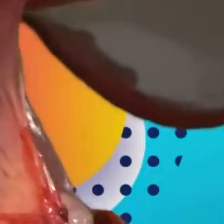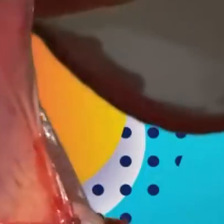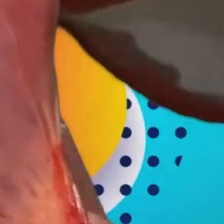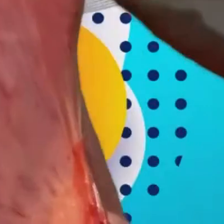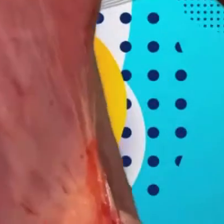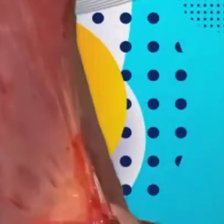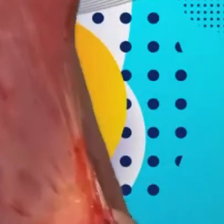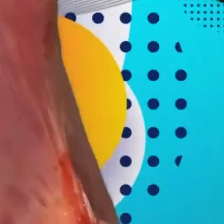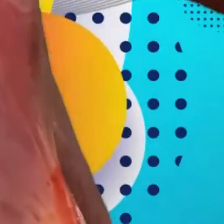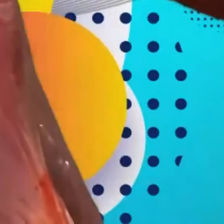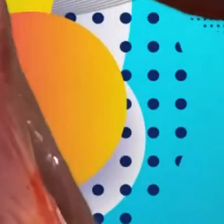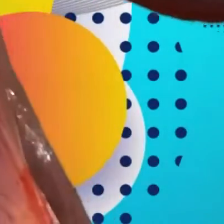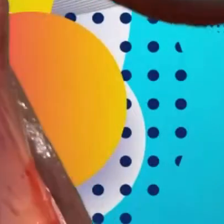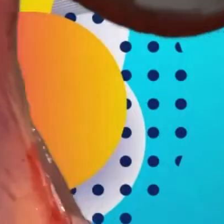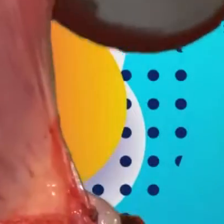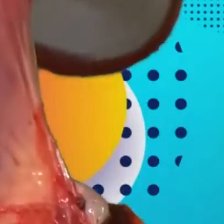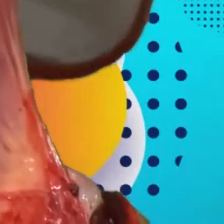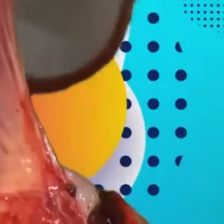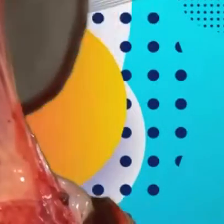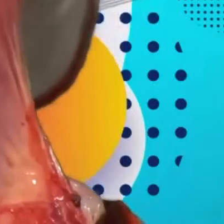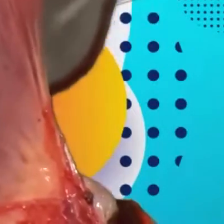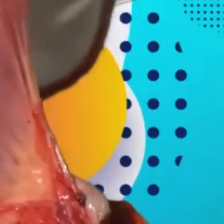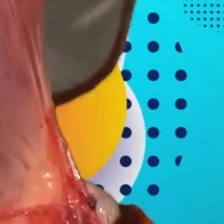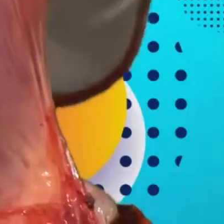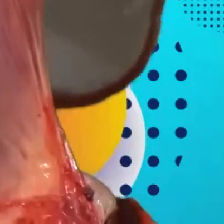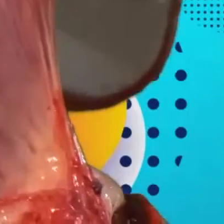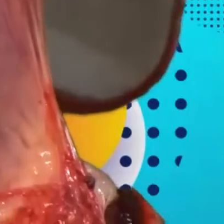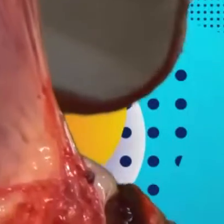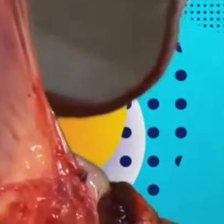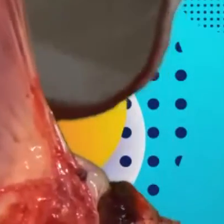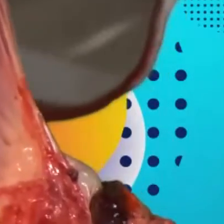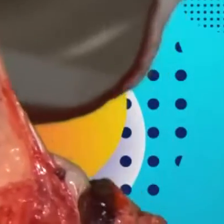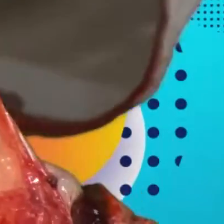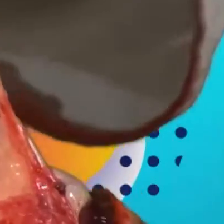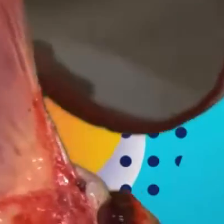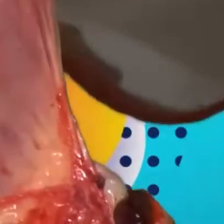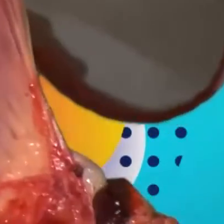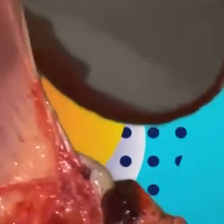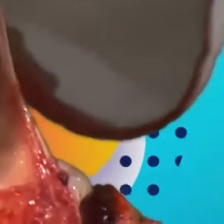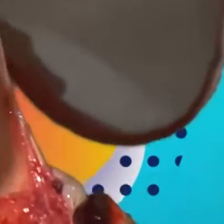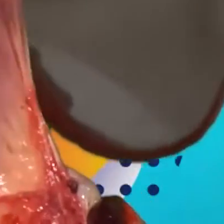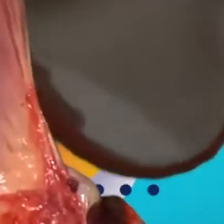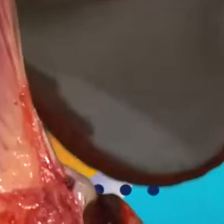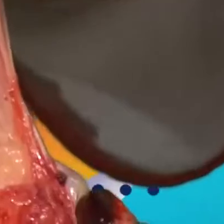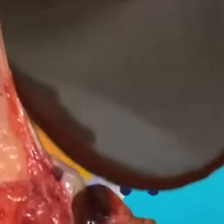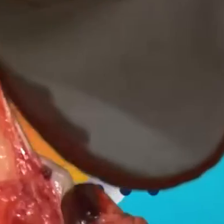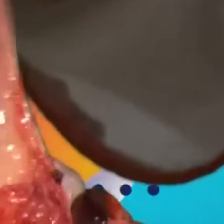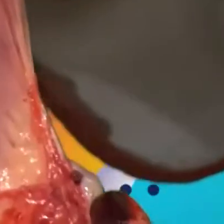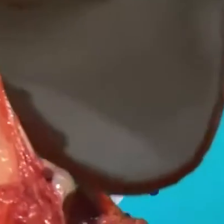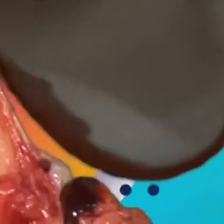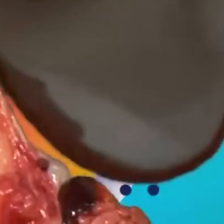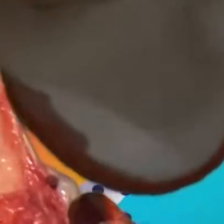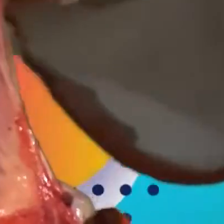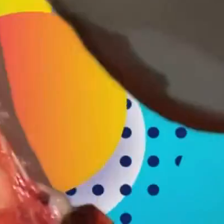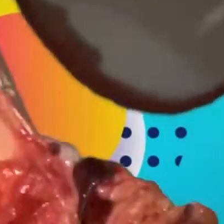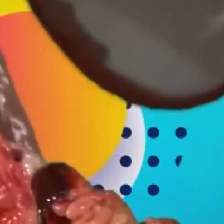solid mass of muscle, right? We can see little bubbles. Look there, there's all nice and hollow. It's nice and easy to cut.